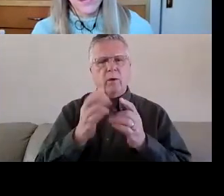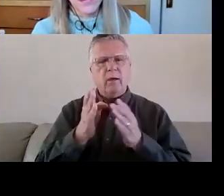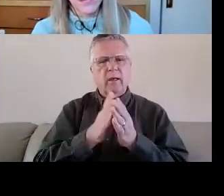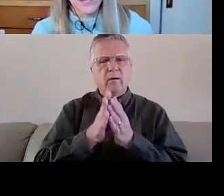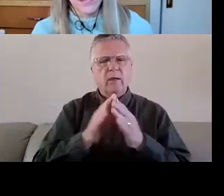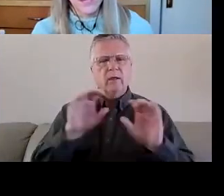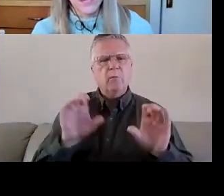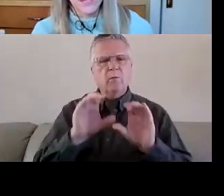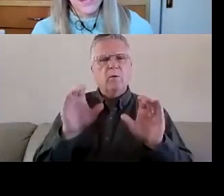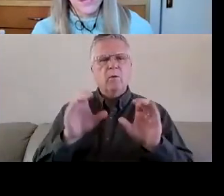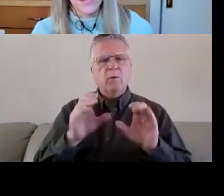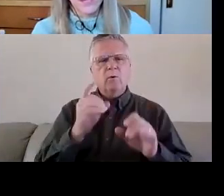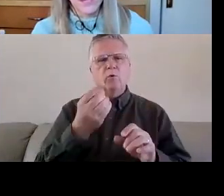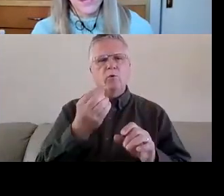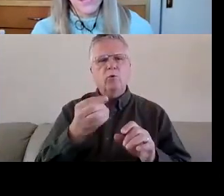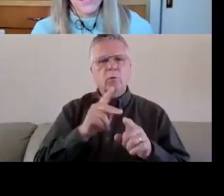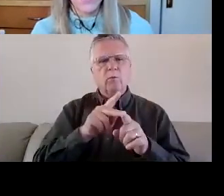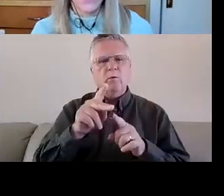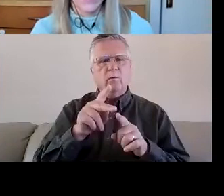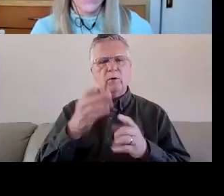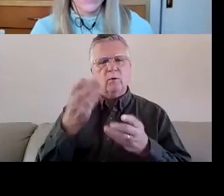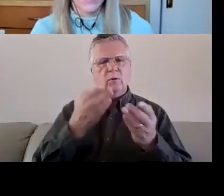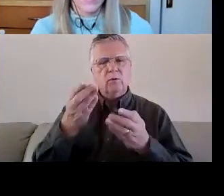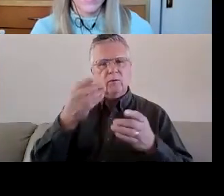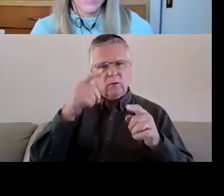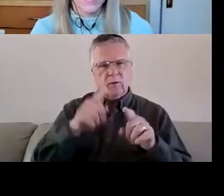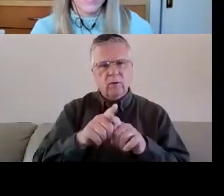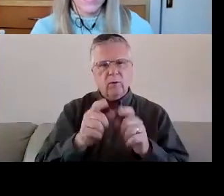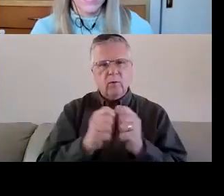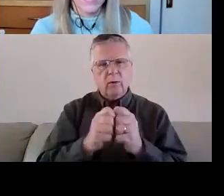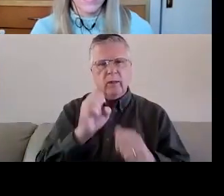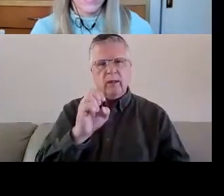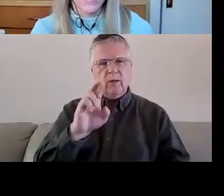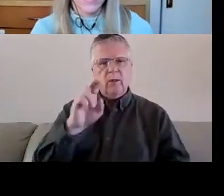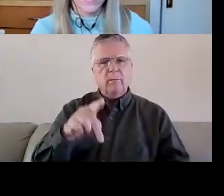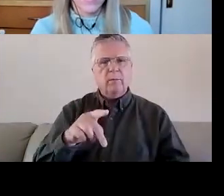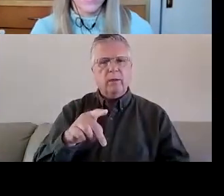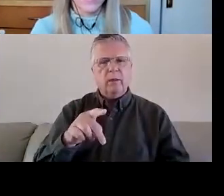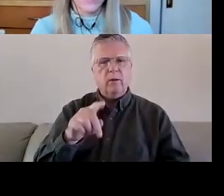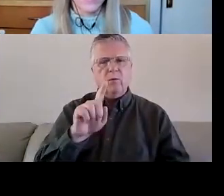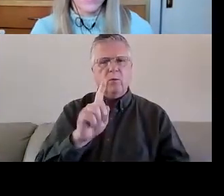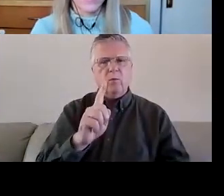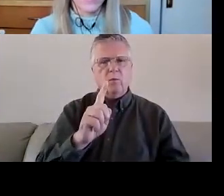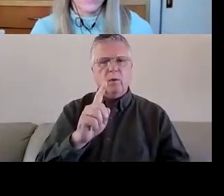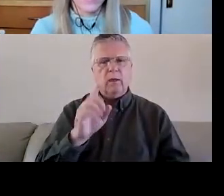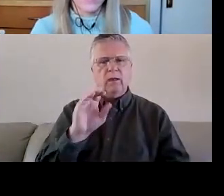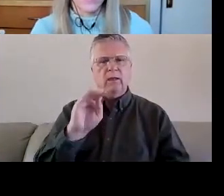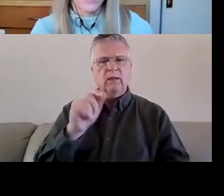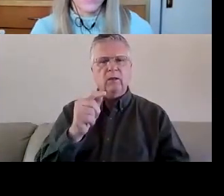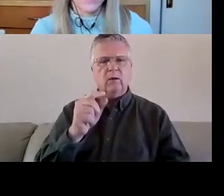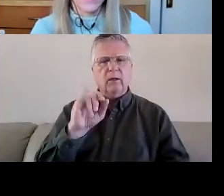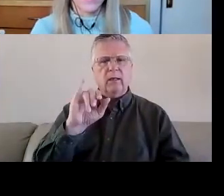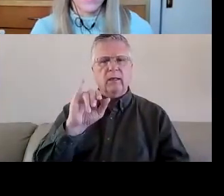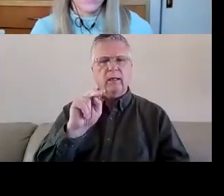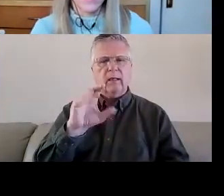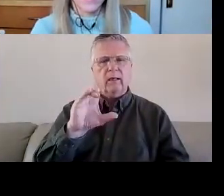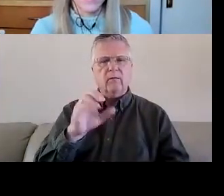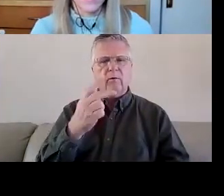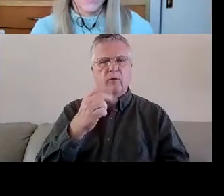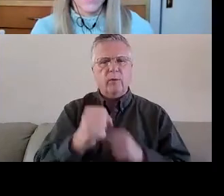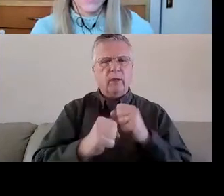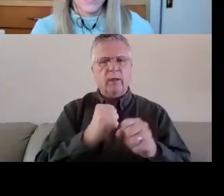enter into a professional services agreement with ERP One Consulting, Inc. for a term of 3 years